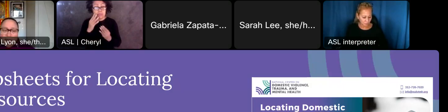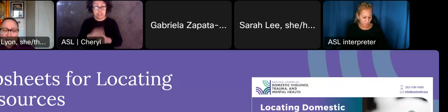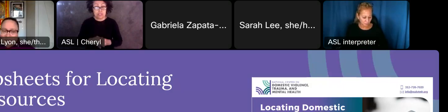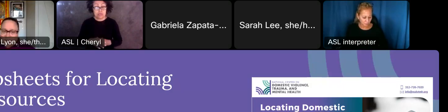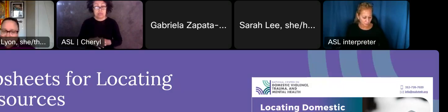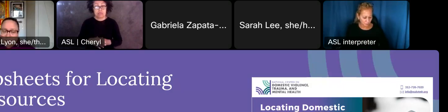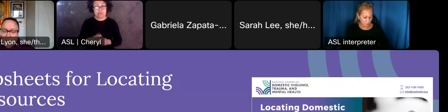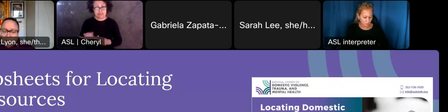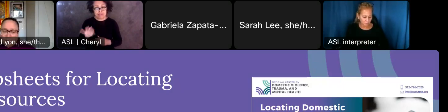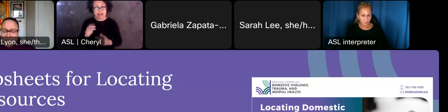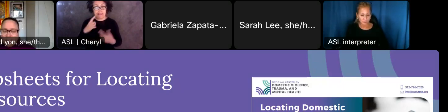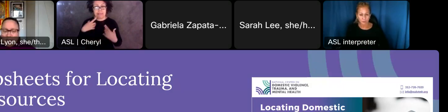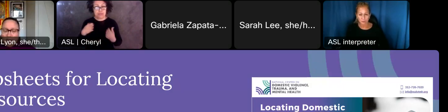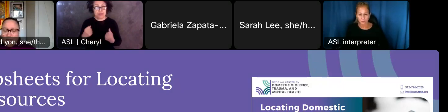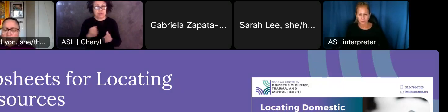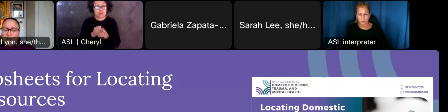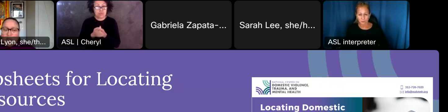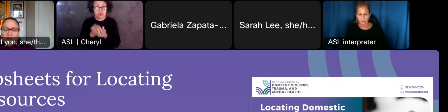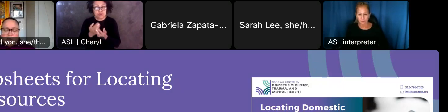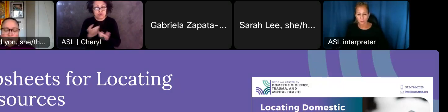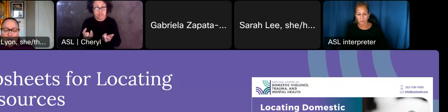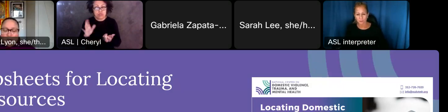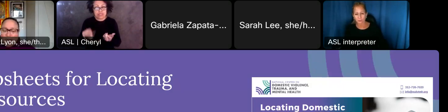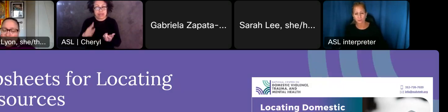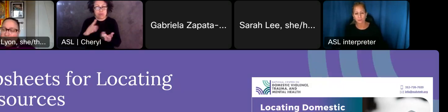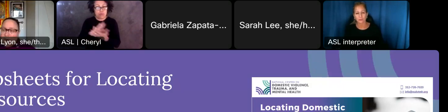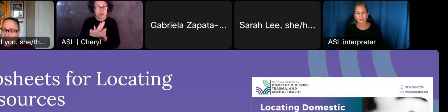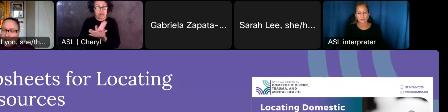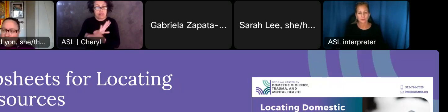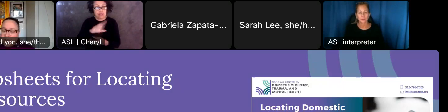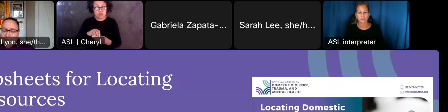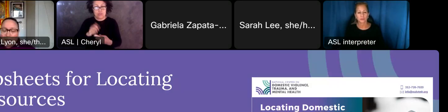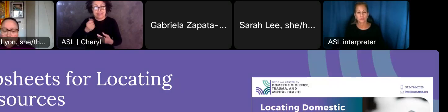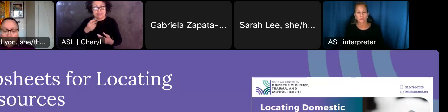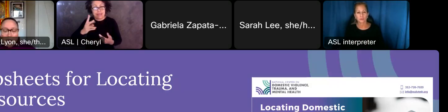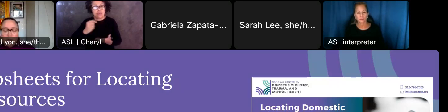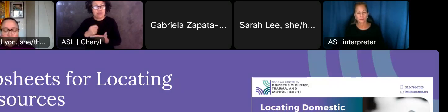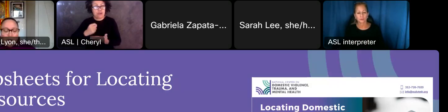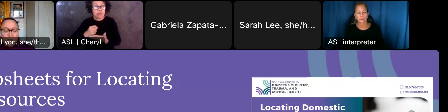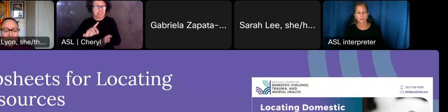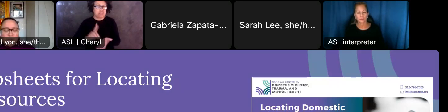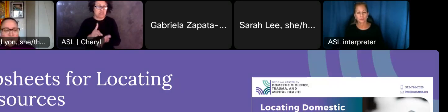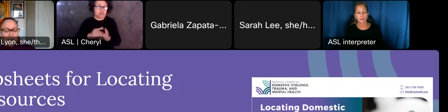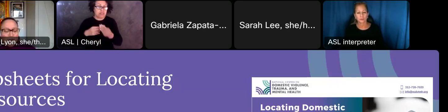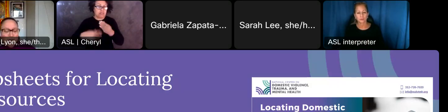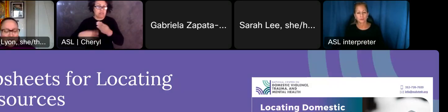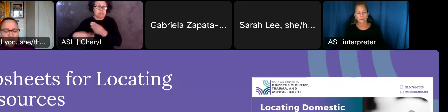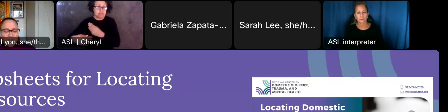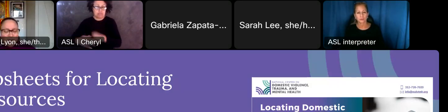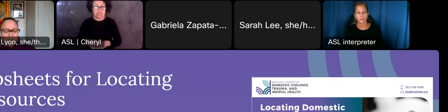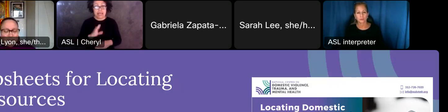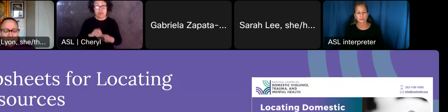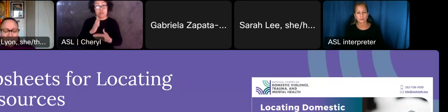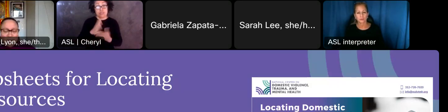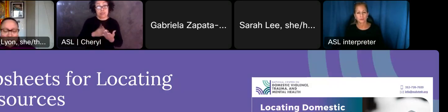Locating mental health support resources includes several directories of therapists, including culturally specific